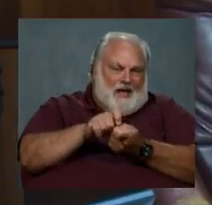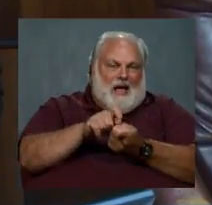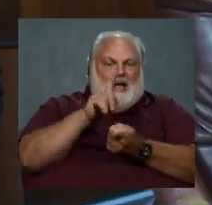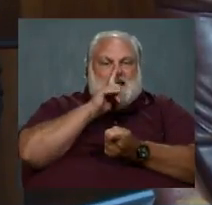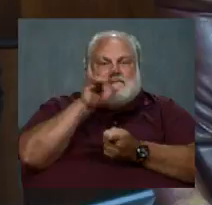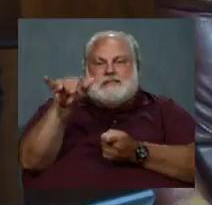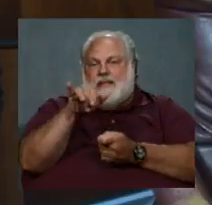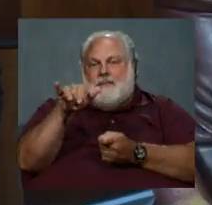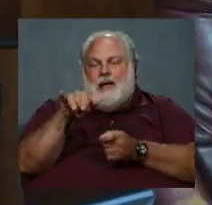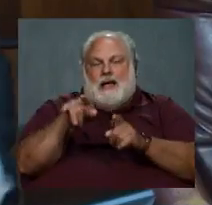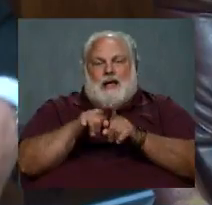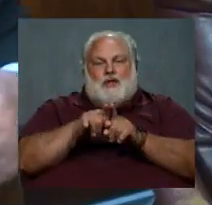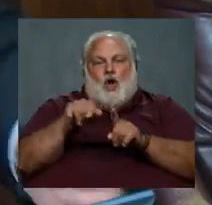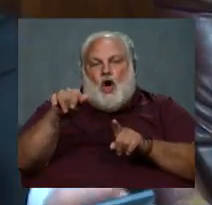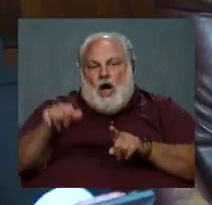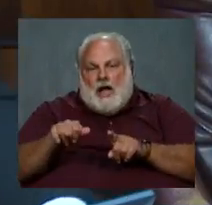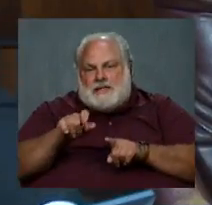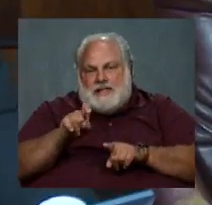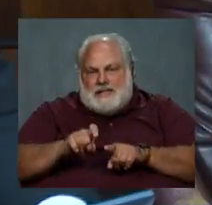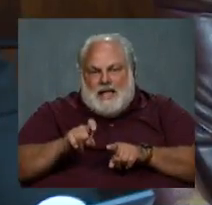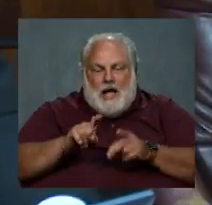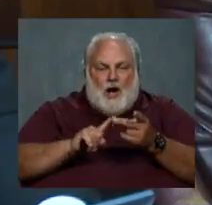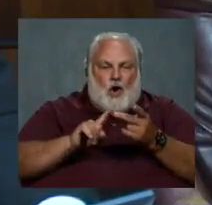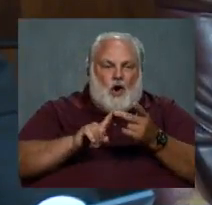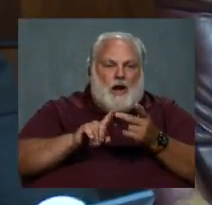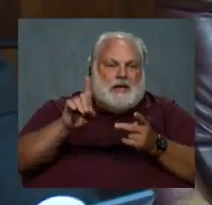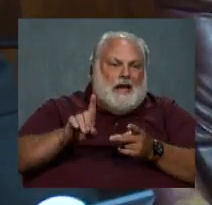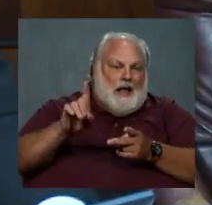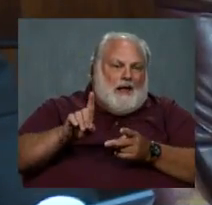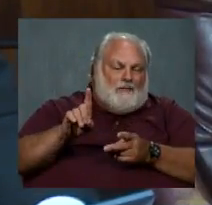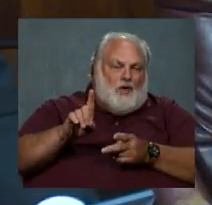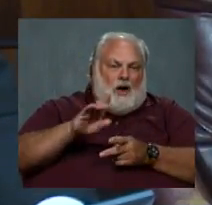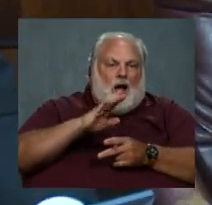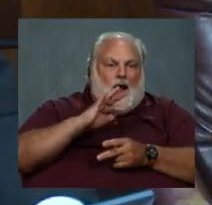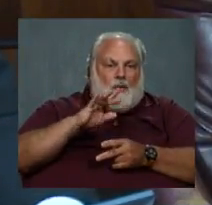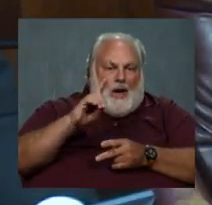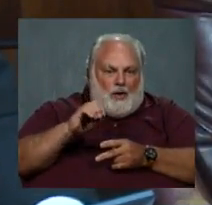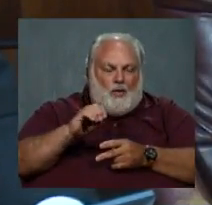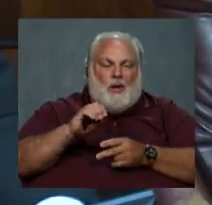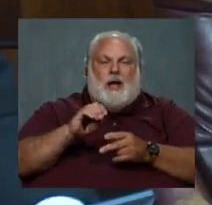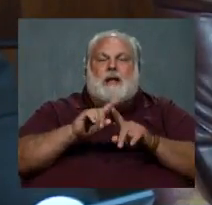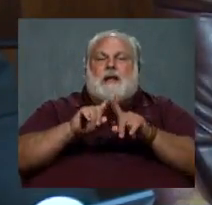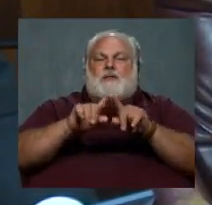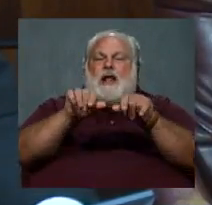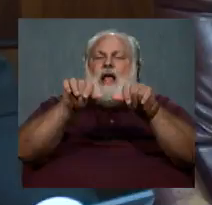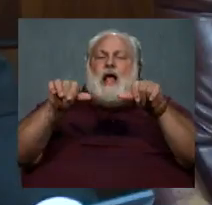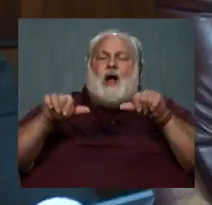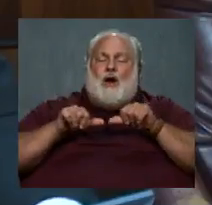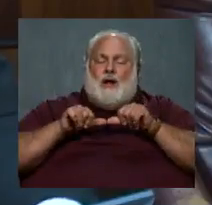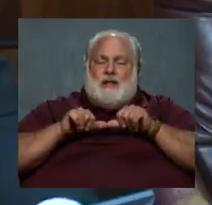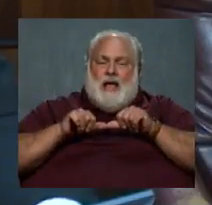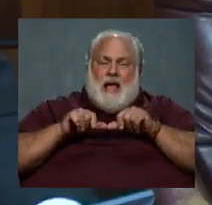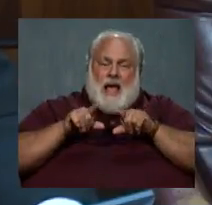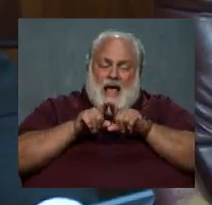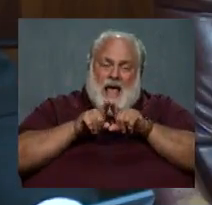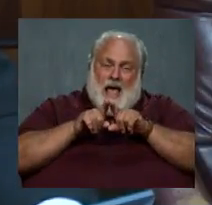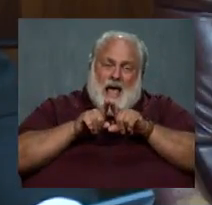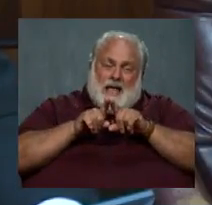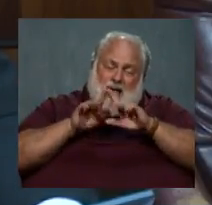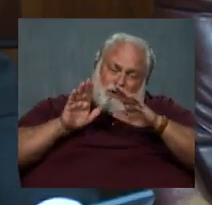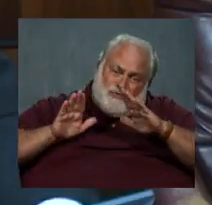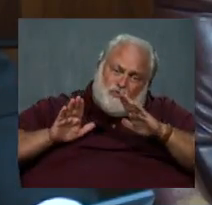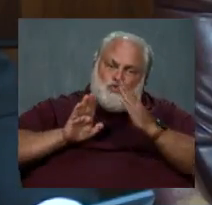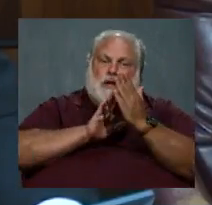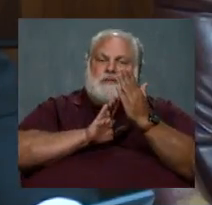or programs like they have in Denver, and these places around the country that are looked at as really tackling the